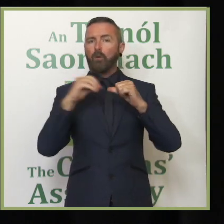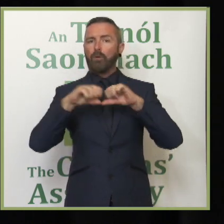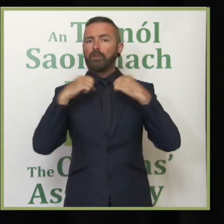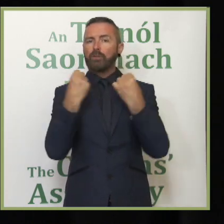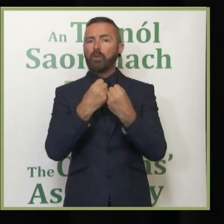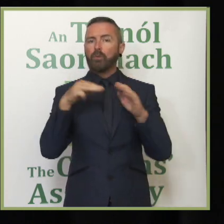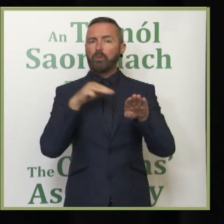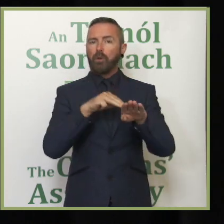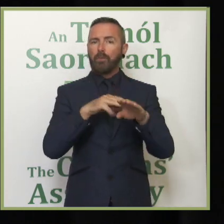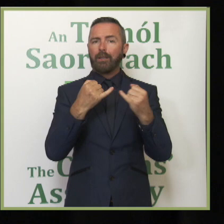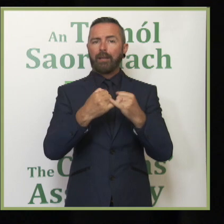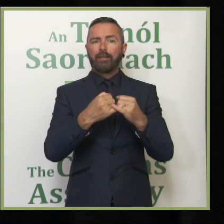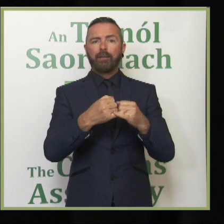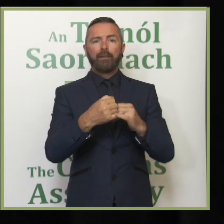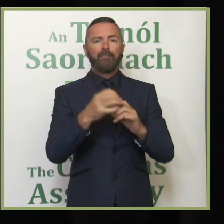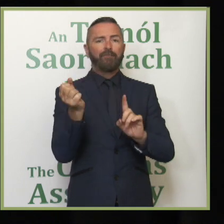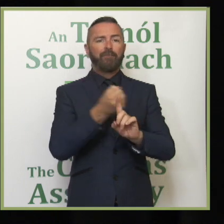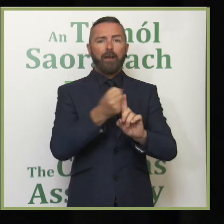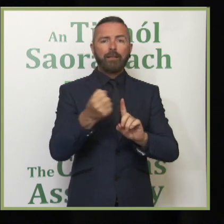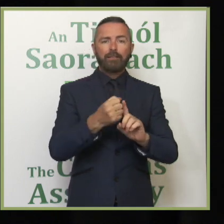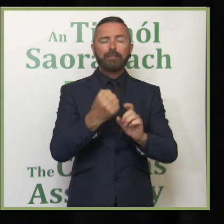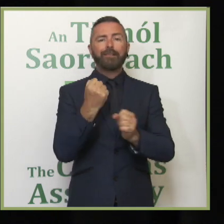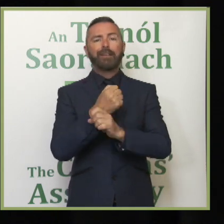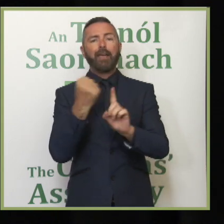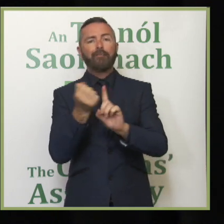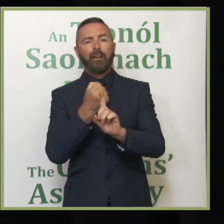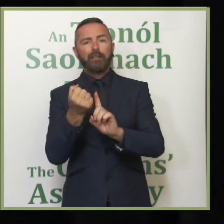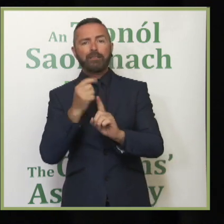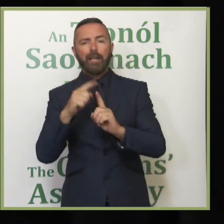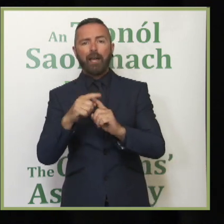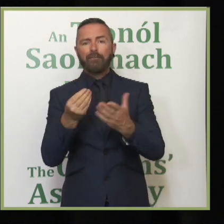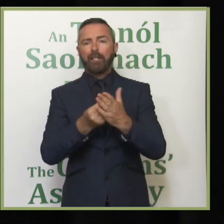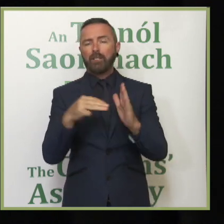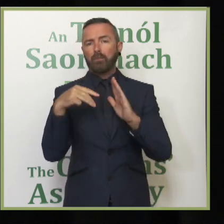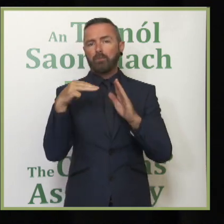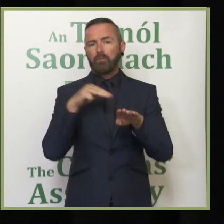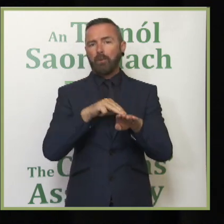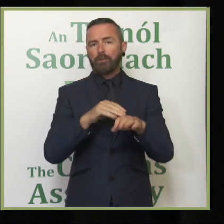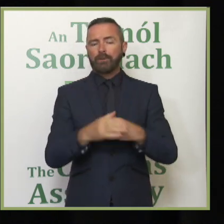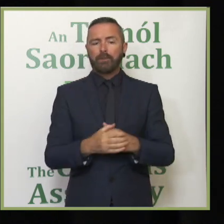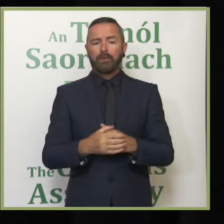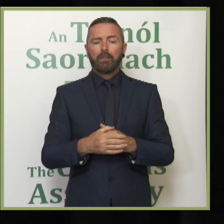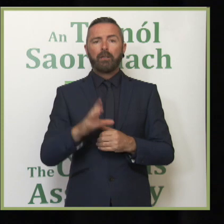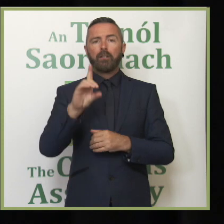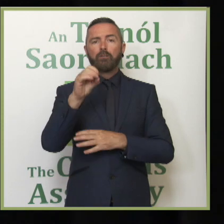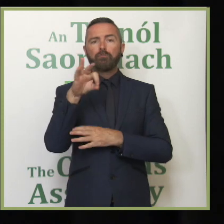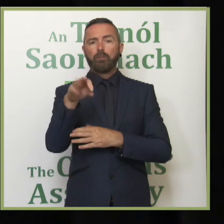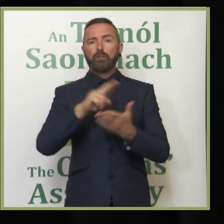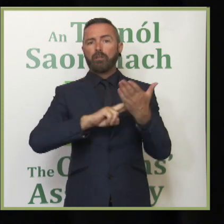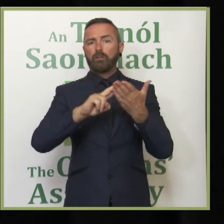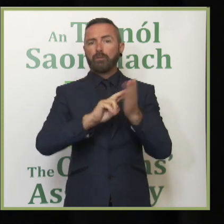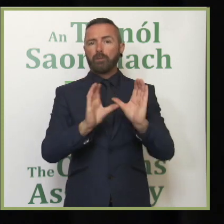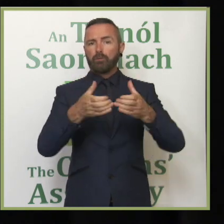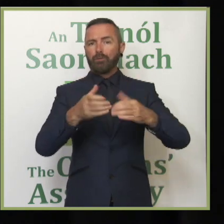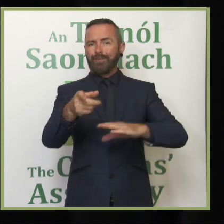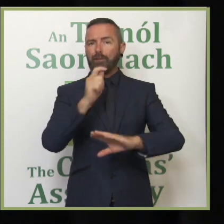violence, gang-related violence, and financial problems. Drug consumption room clients in Lisbon and Paris are reporting